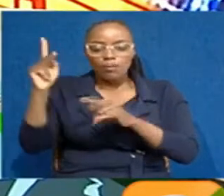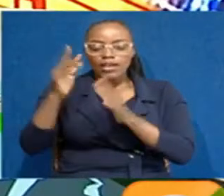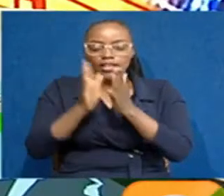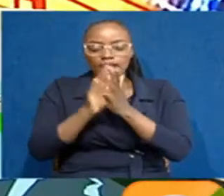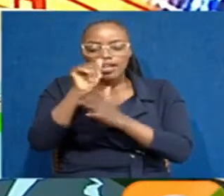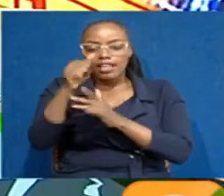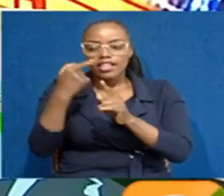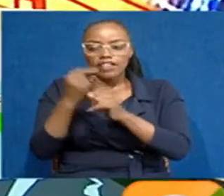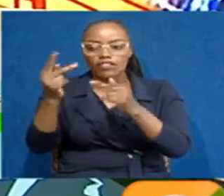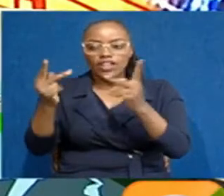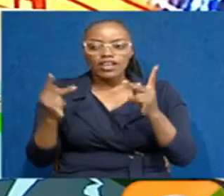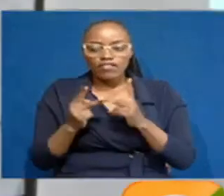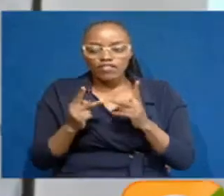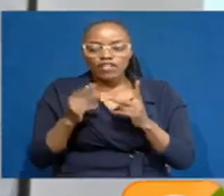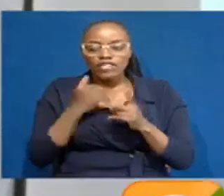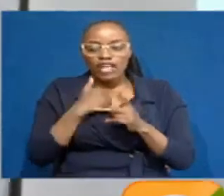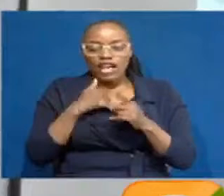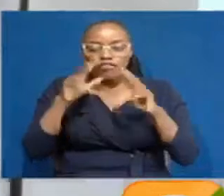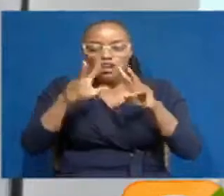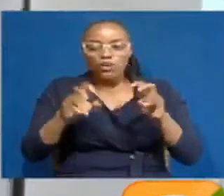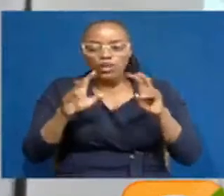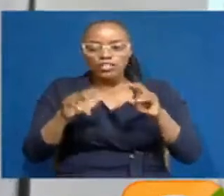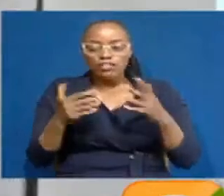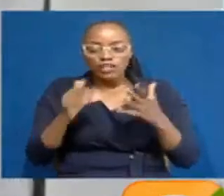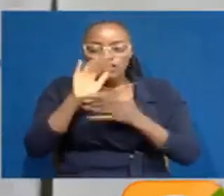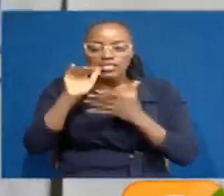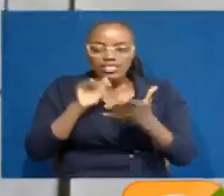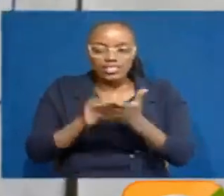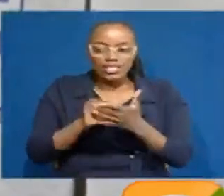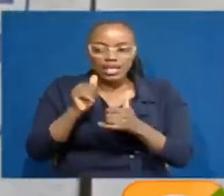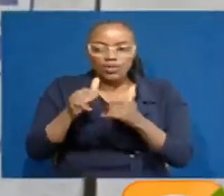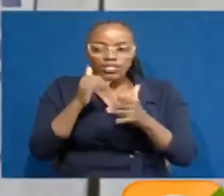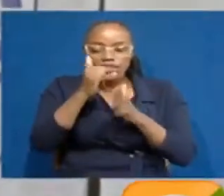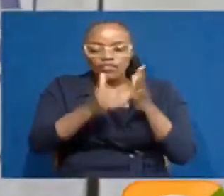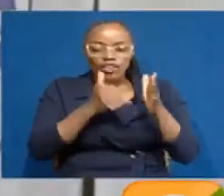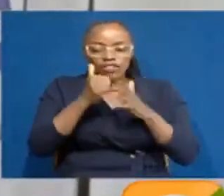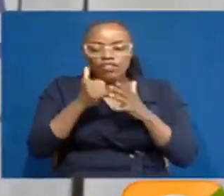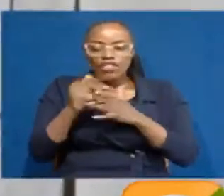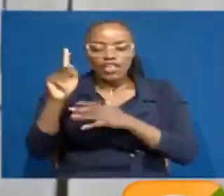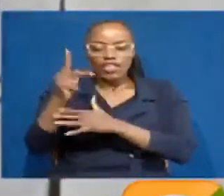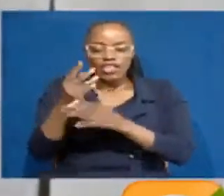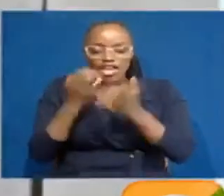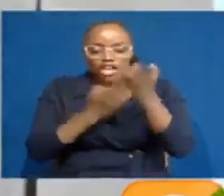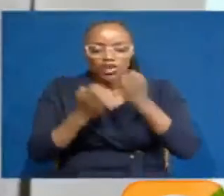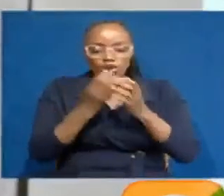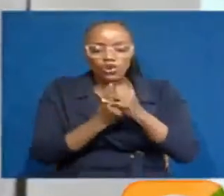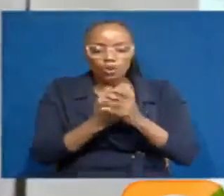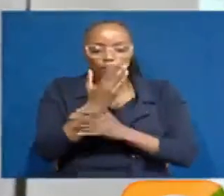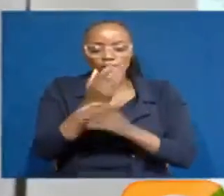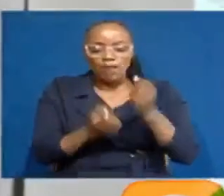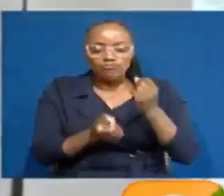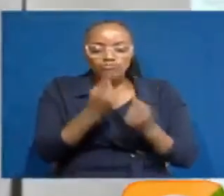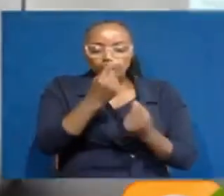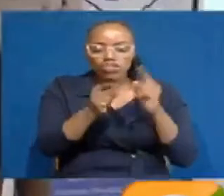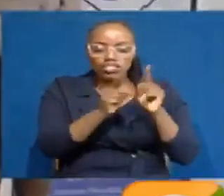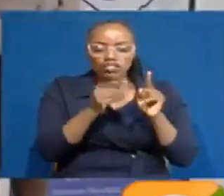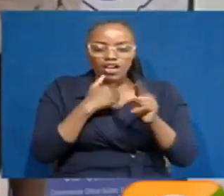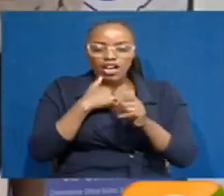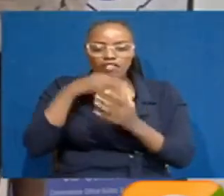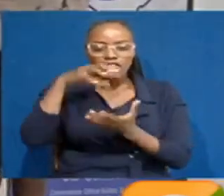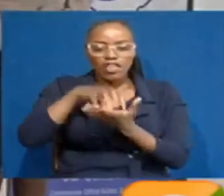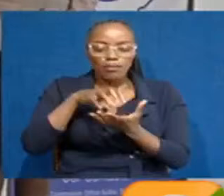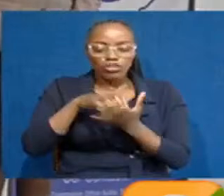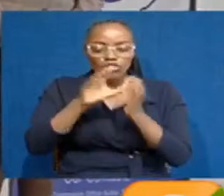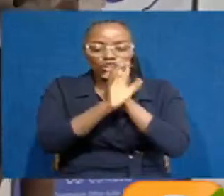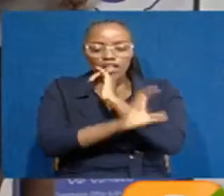beyond. The convention will explore how industrialization can fuel Kenya's economic growth, generate employment, and position the